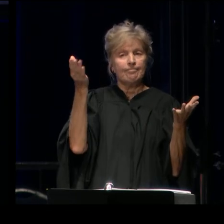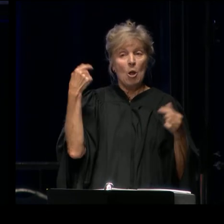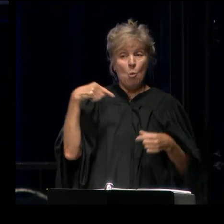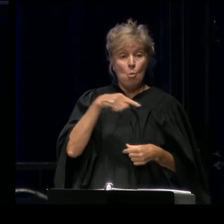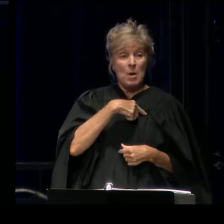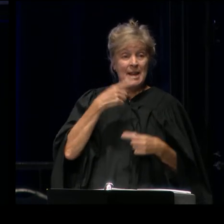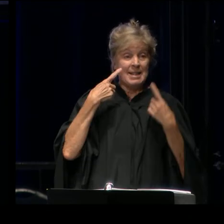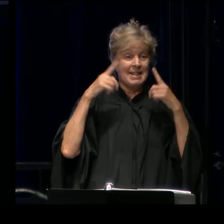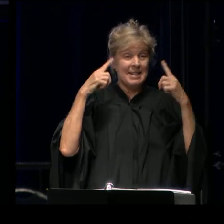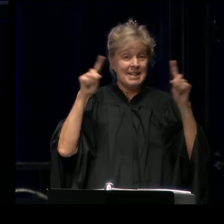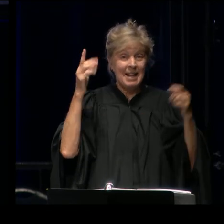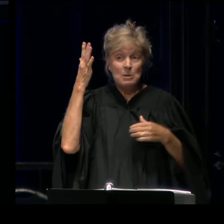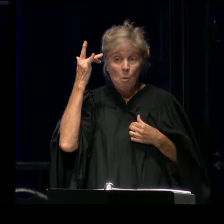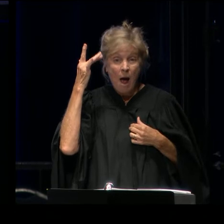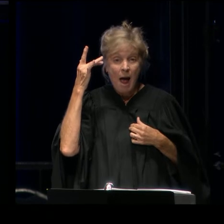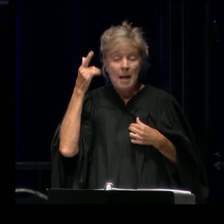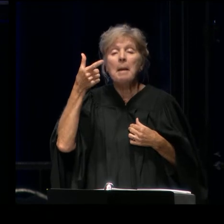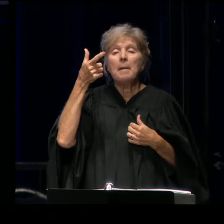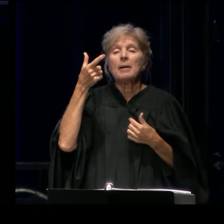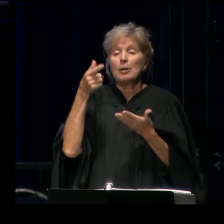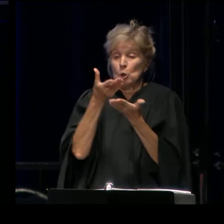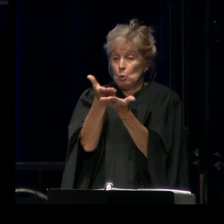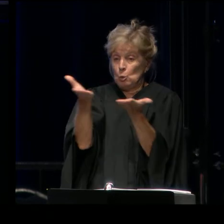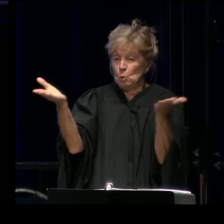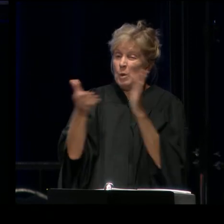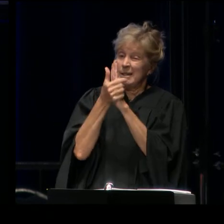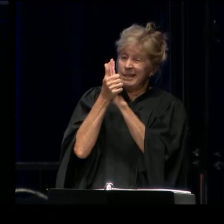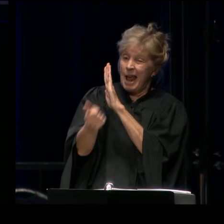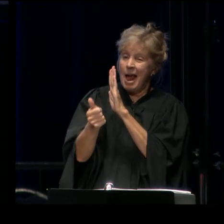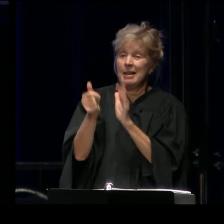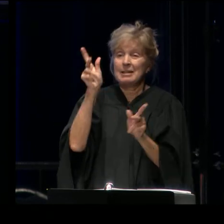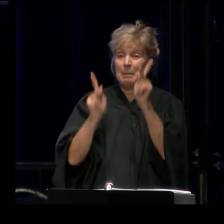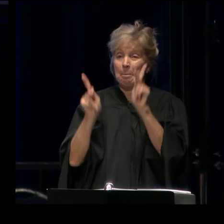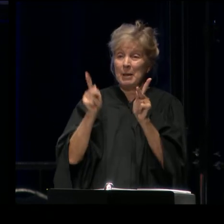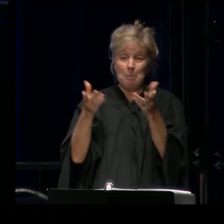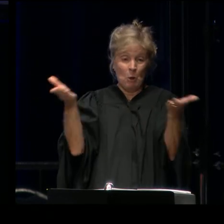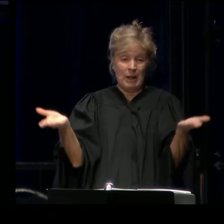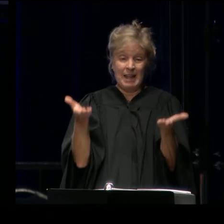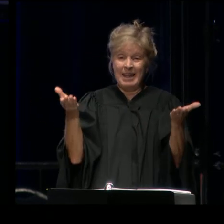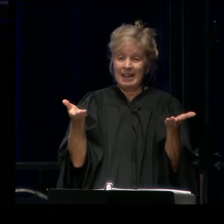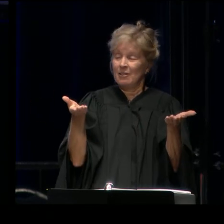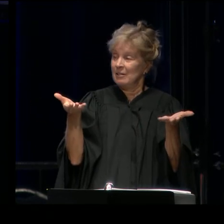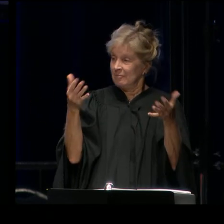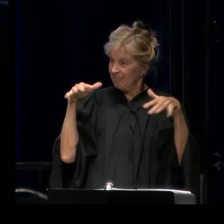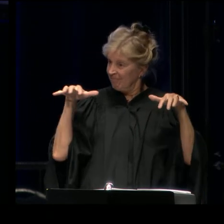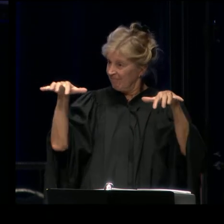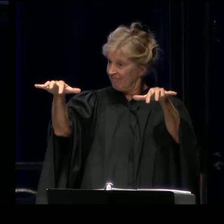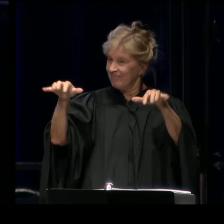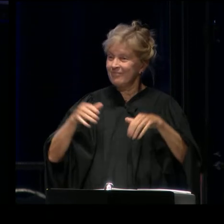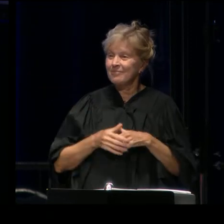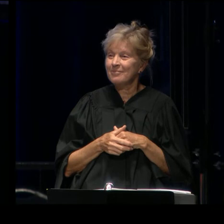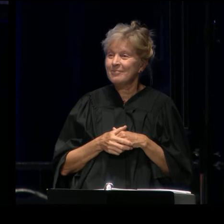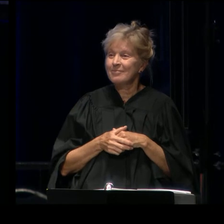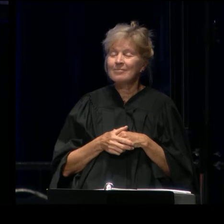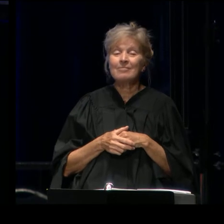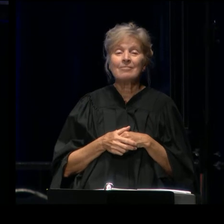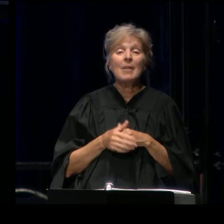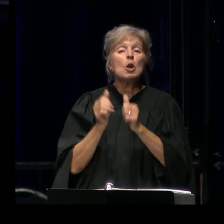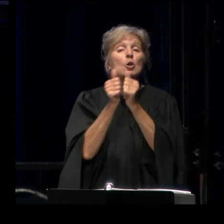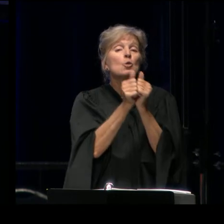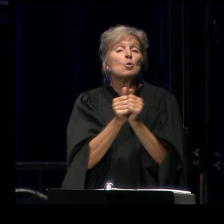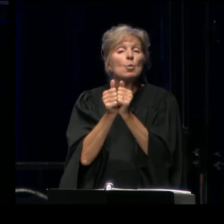in this room, the talented people that we have in this room. As we move forward